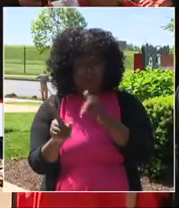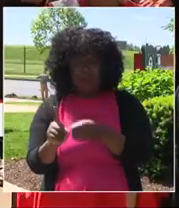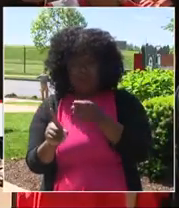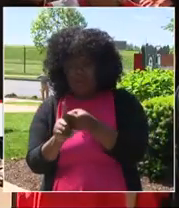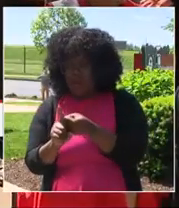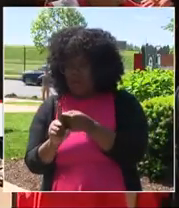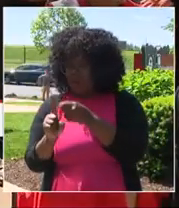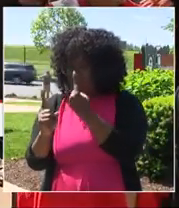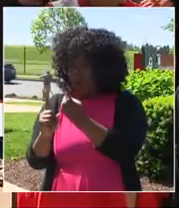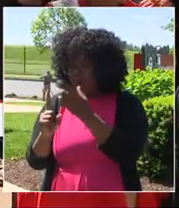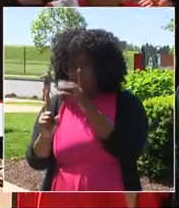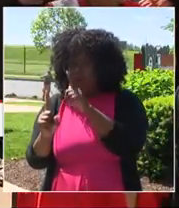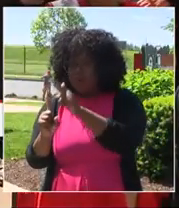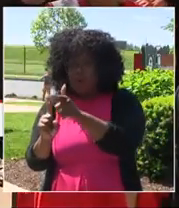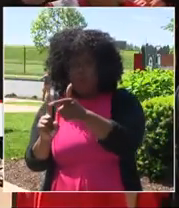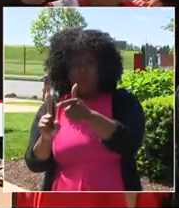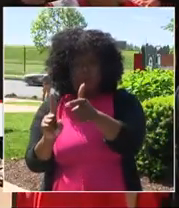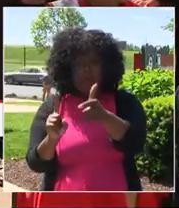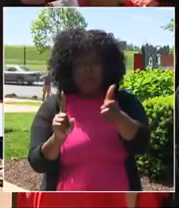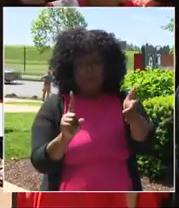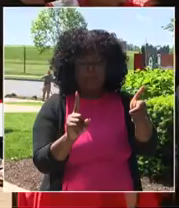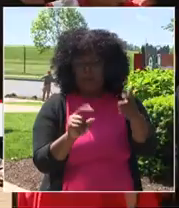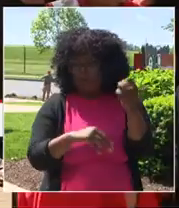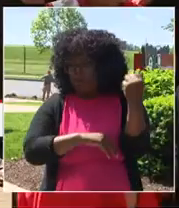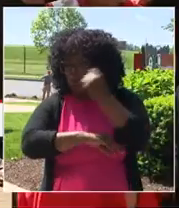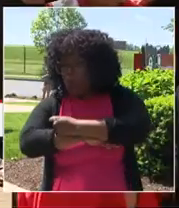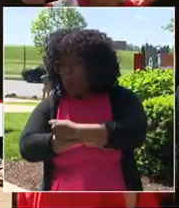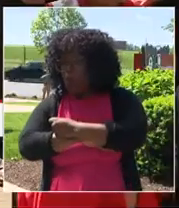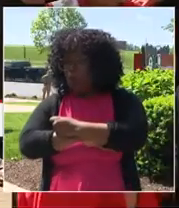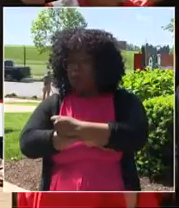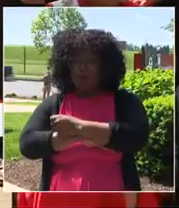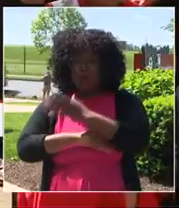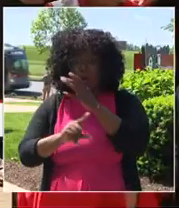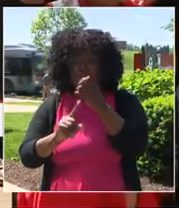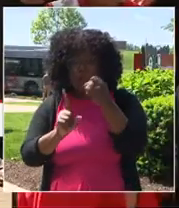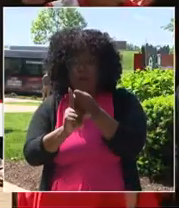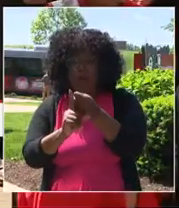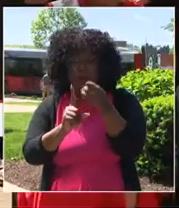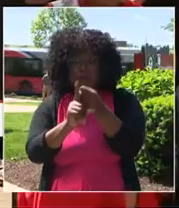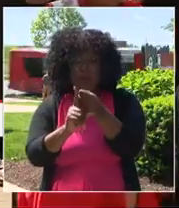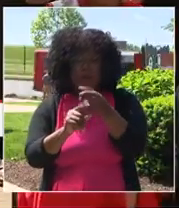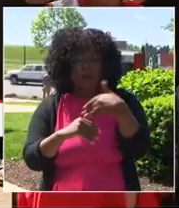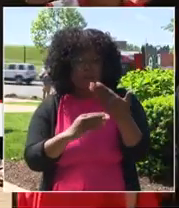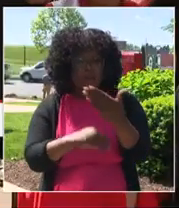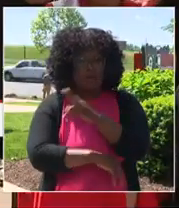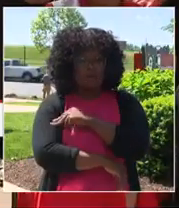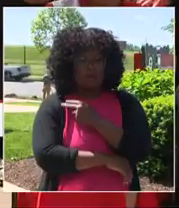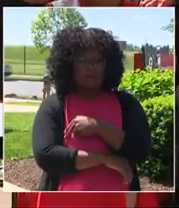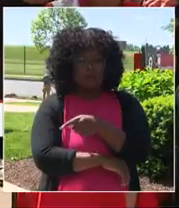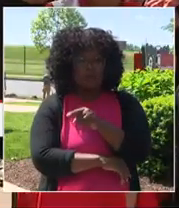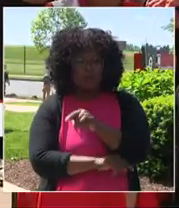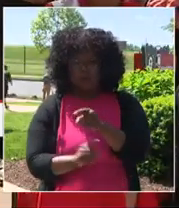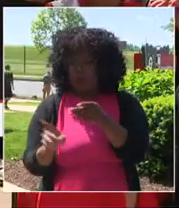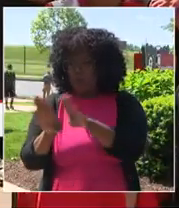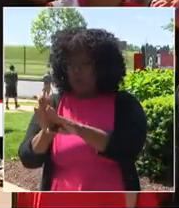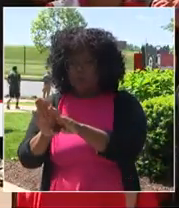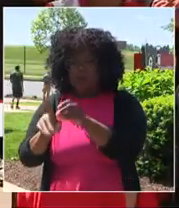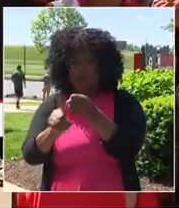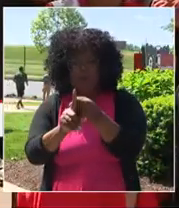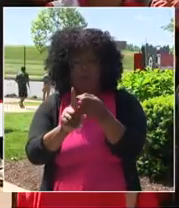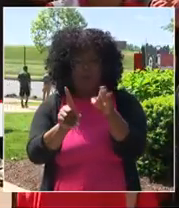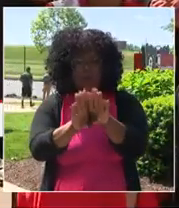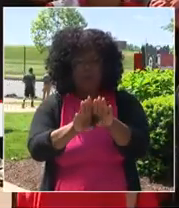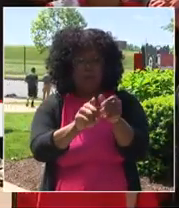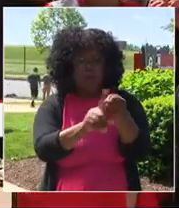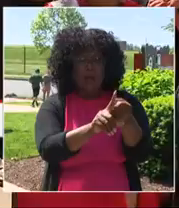to pull back, it's going to then have a trickle over impact on others. And I'm talking about emergency